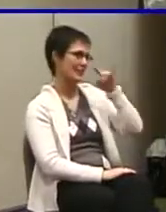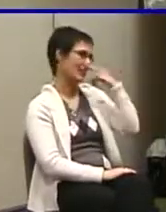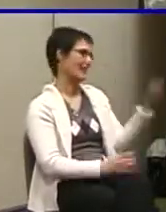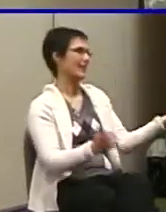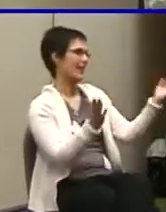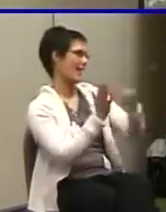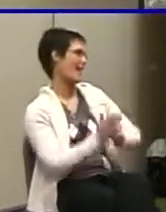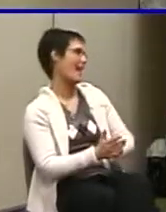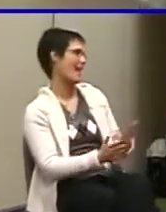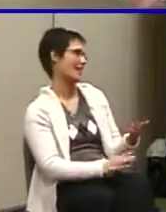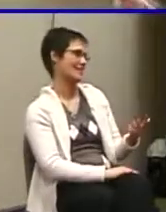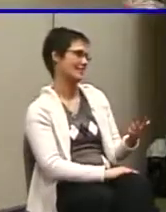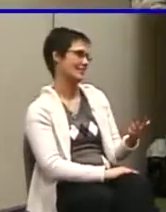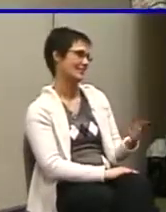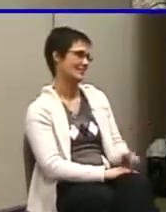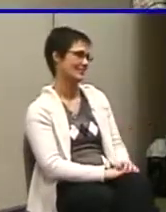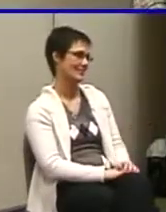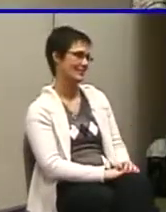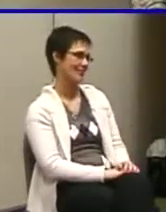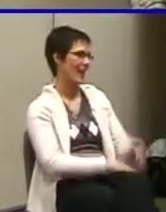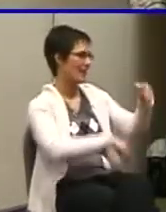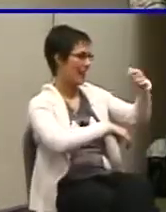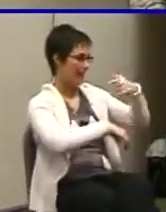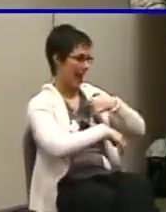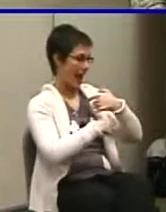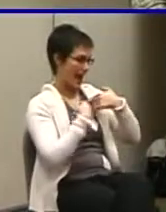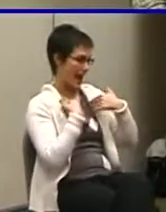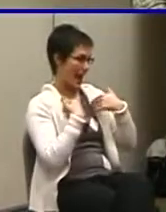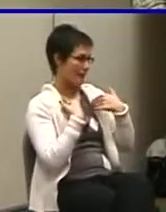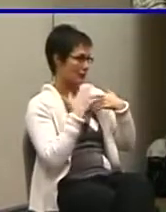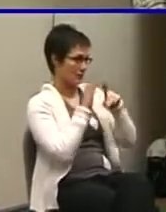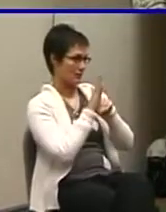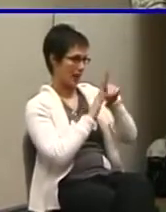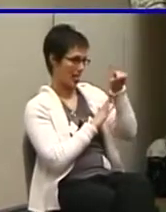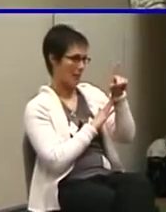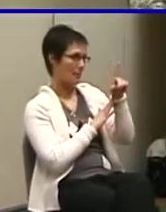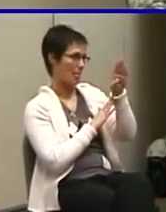this activity in at the time I've got to develop this FBA and BIP.